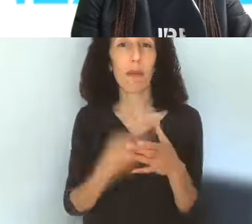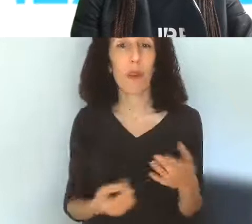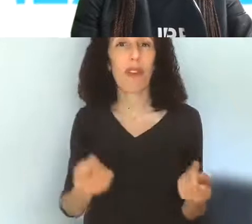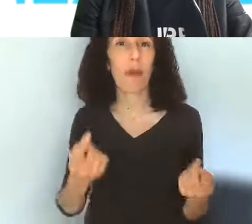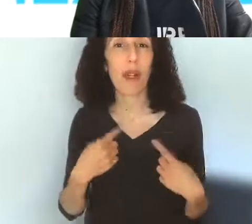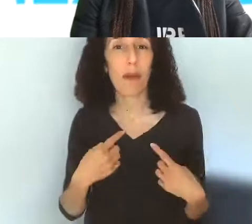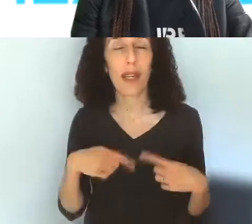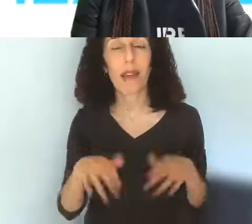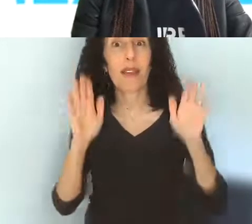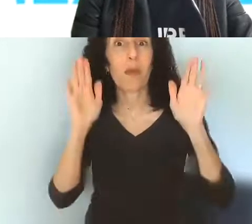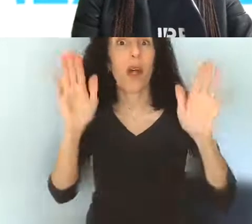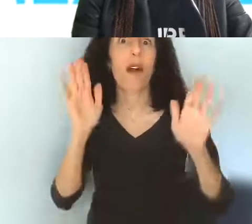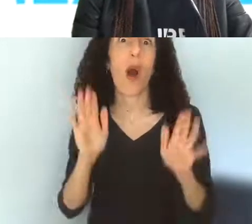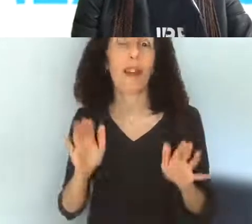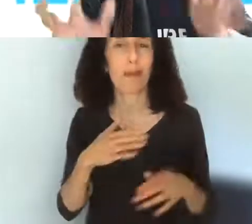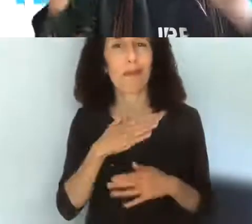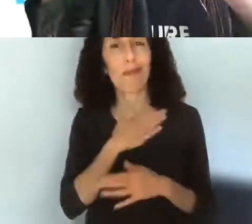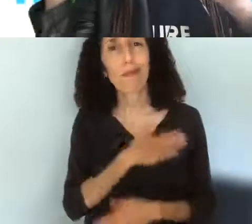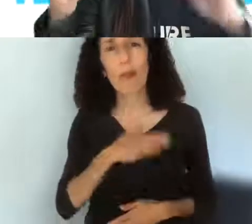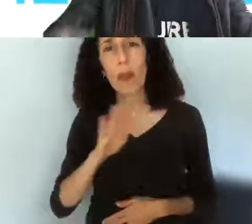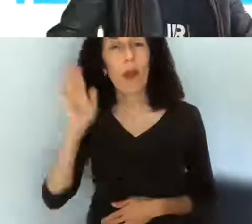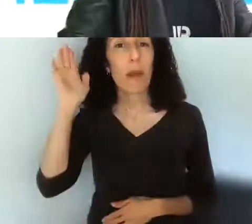was awesome. I enjoyed your presentation a lot.